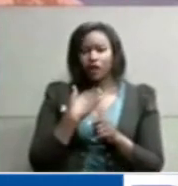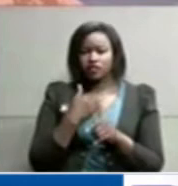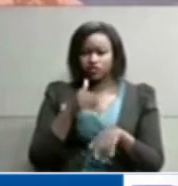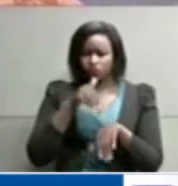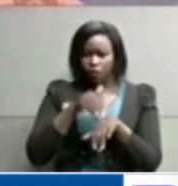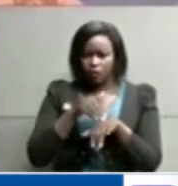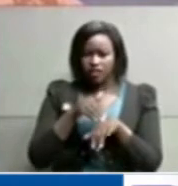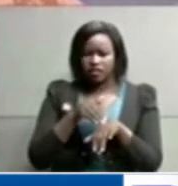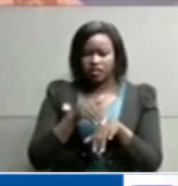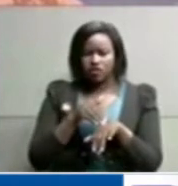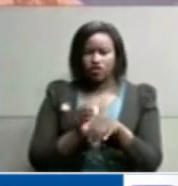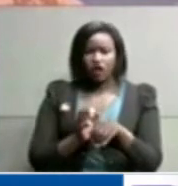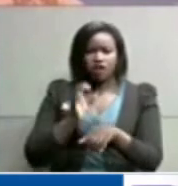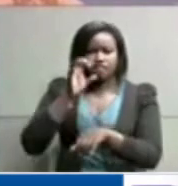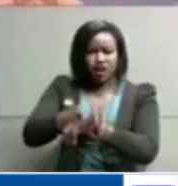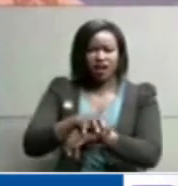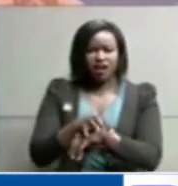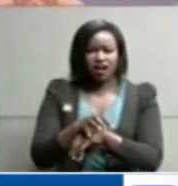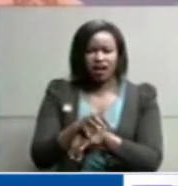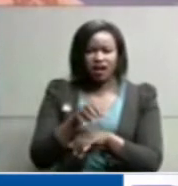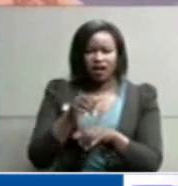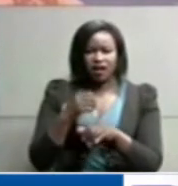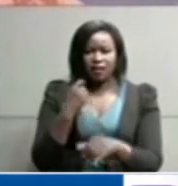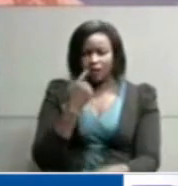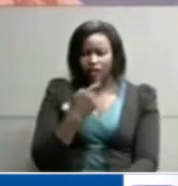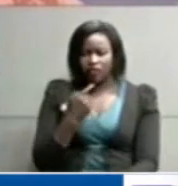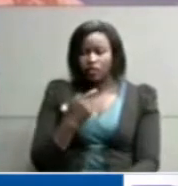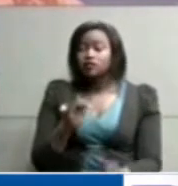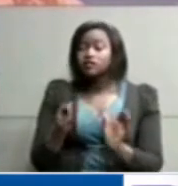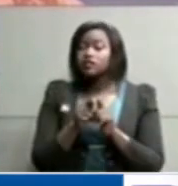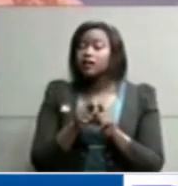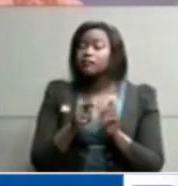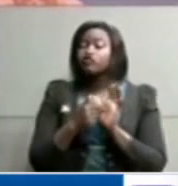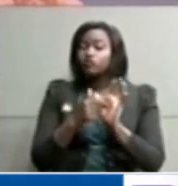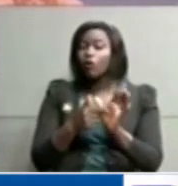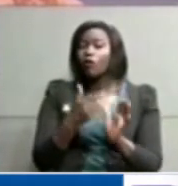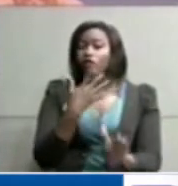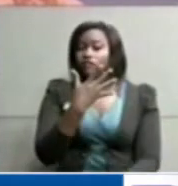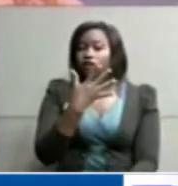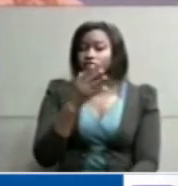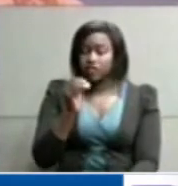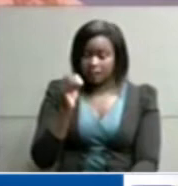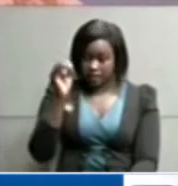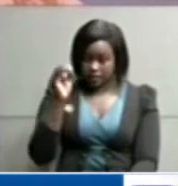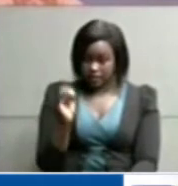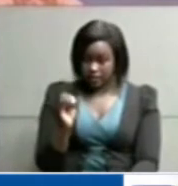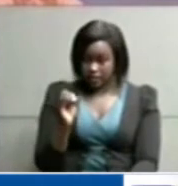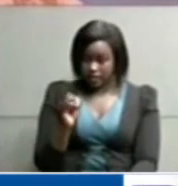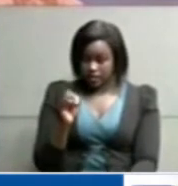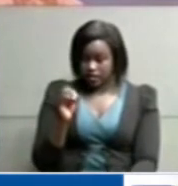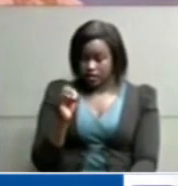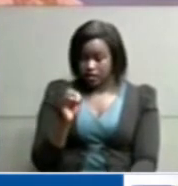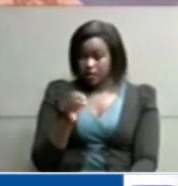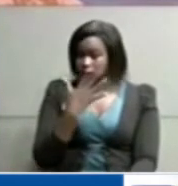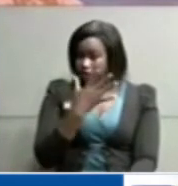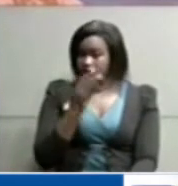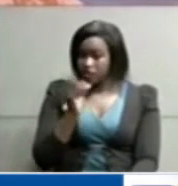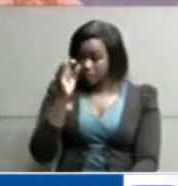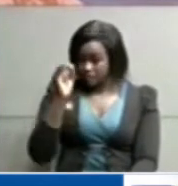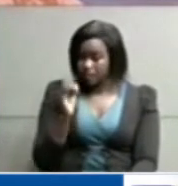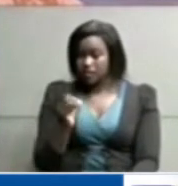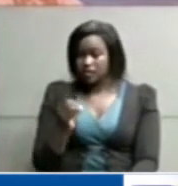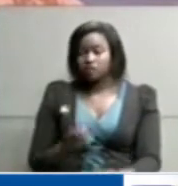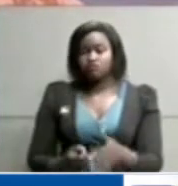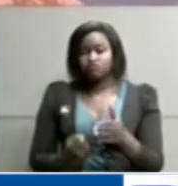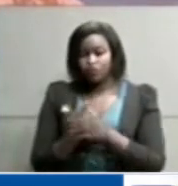route. What has been shown is that up to 50% of the affected people